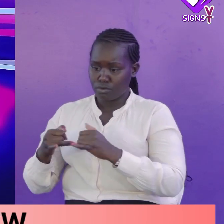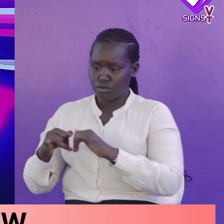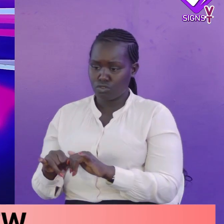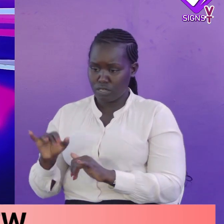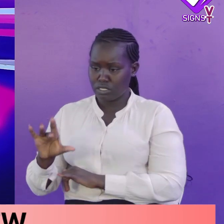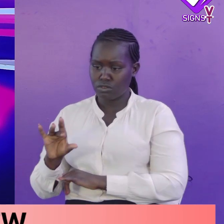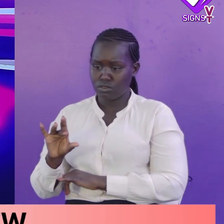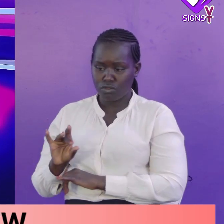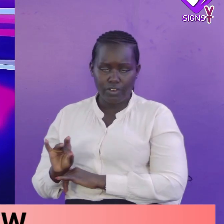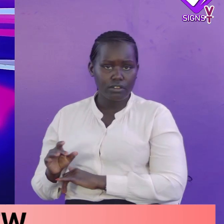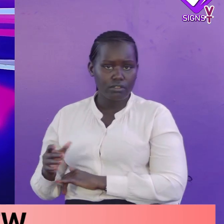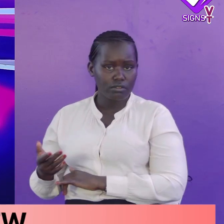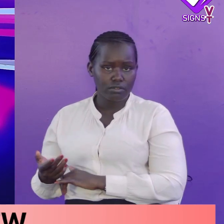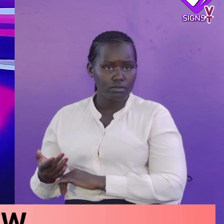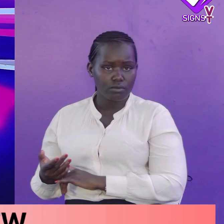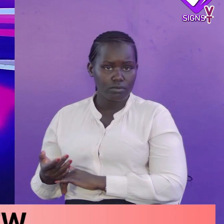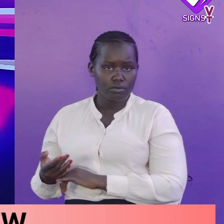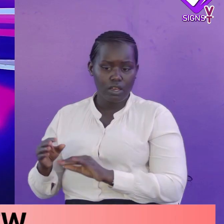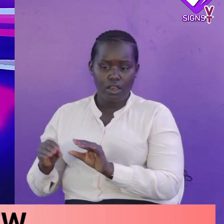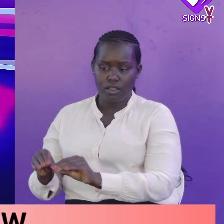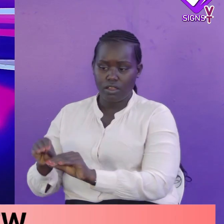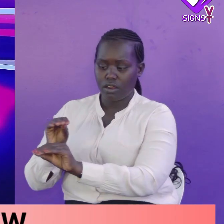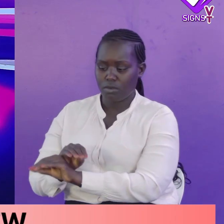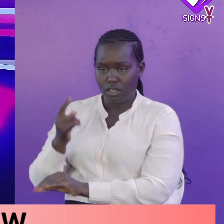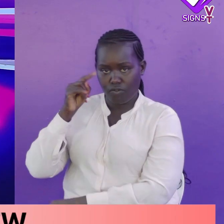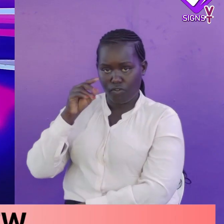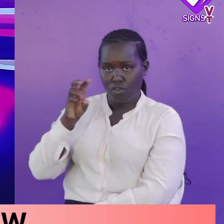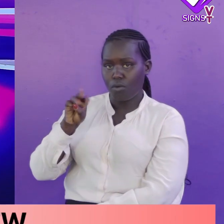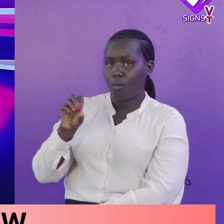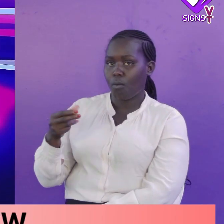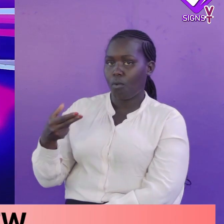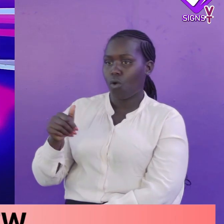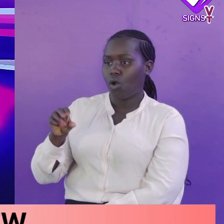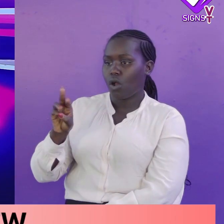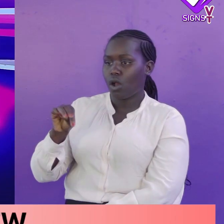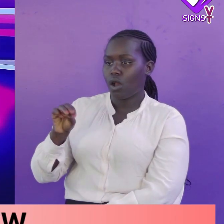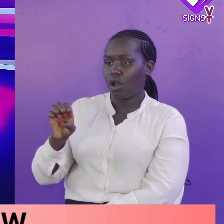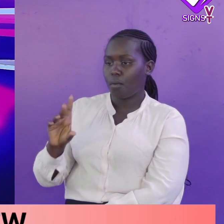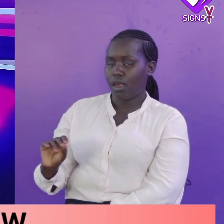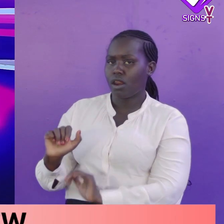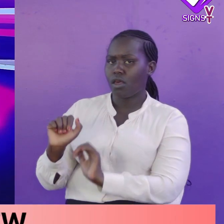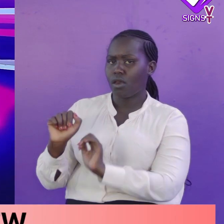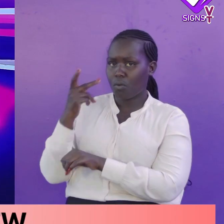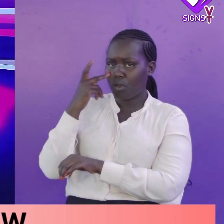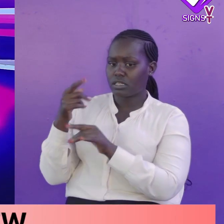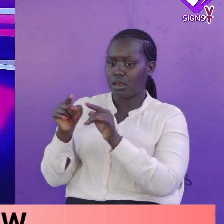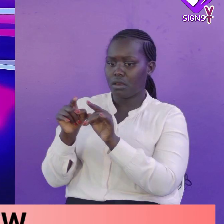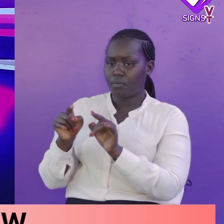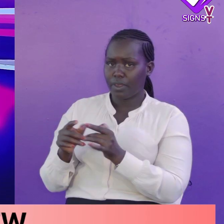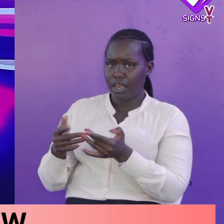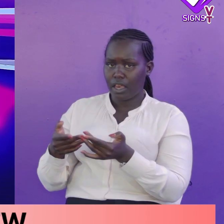find the replacement for Mohamed Kudus. Yeah. Because you could see even on that